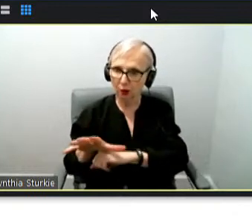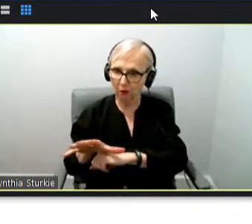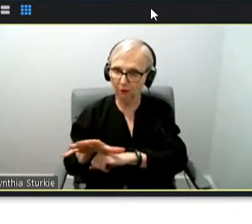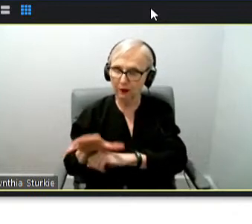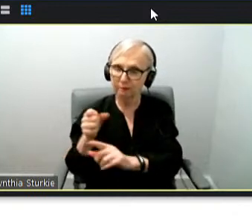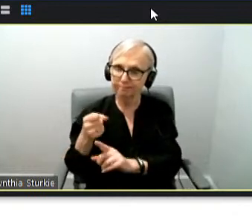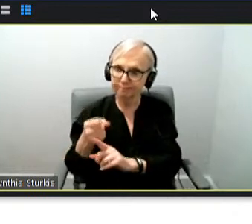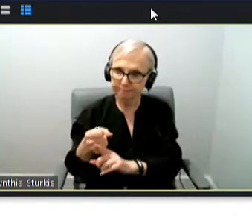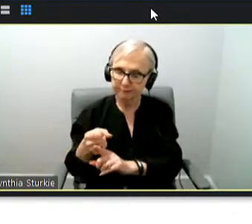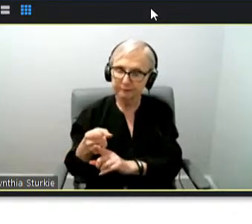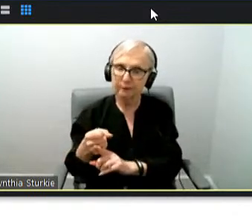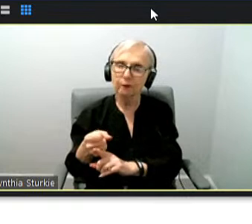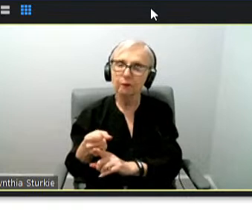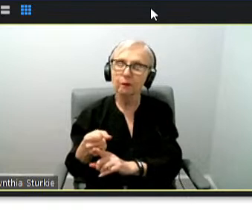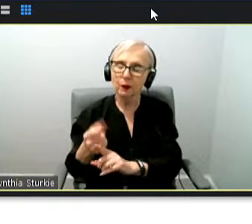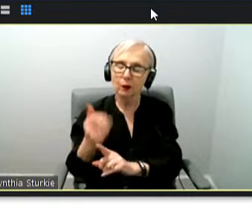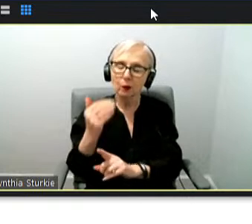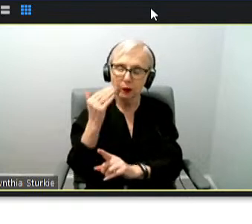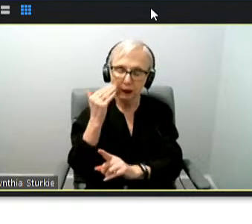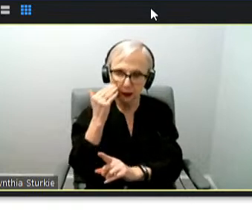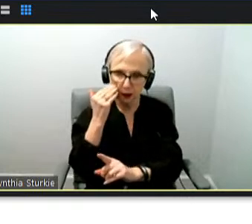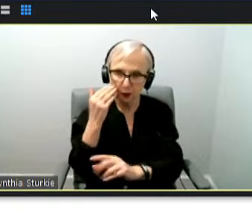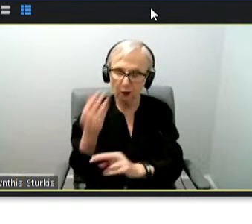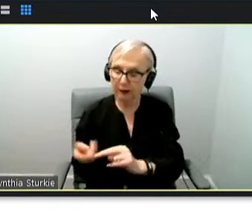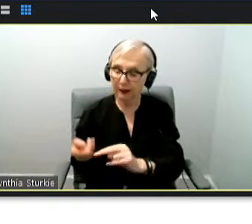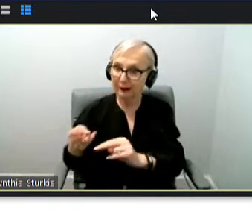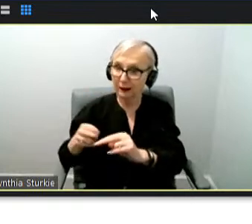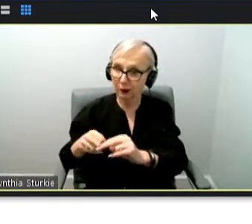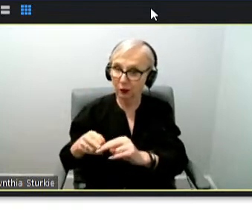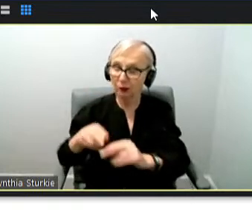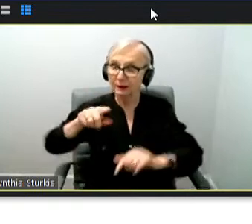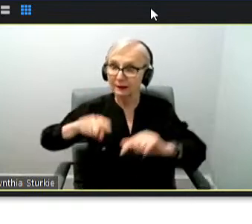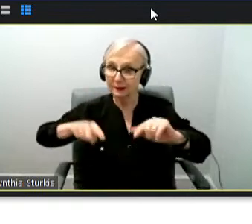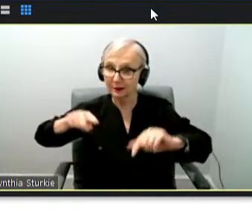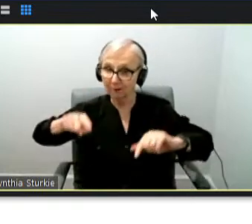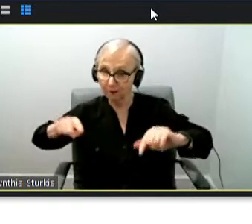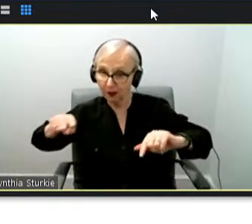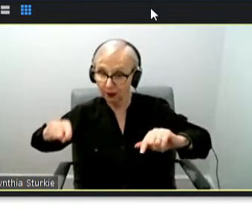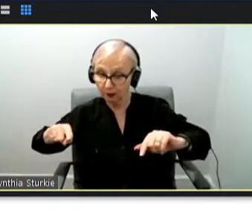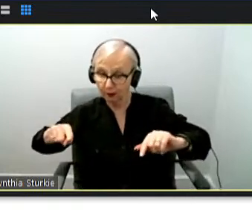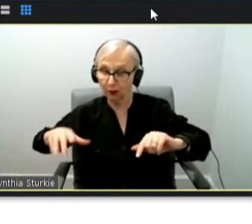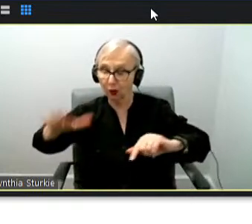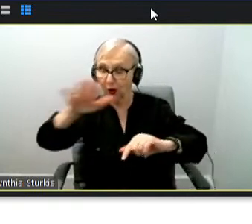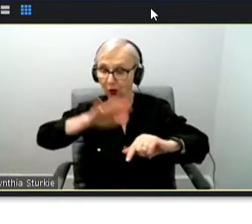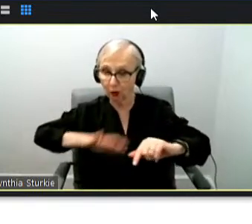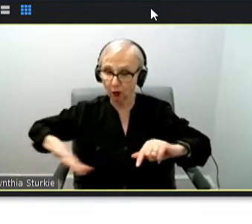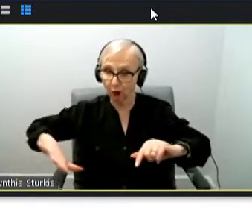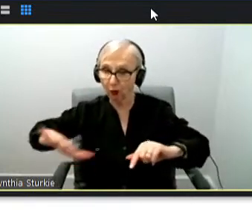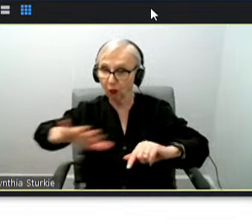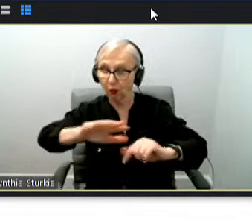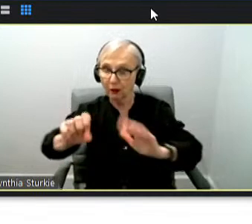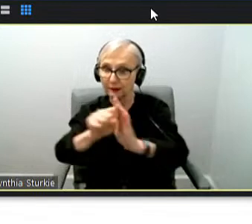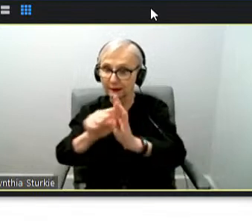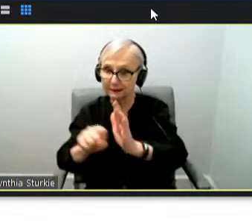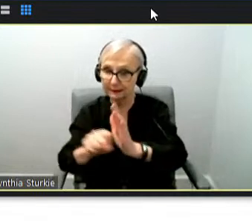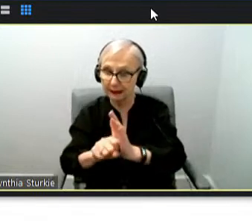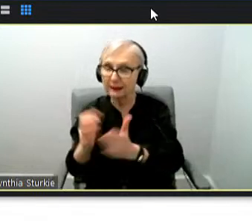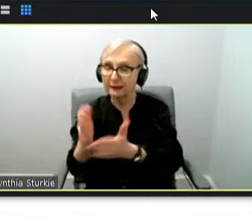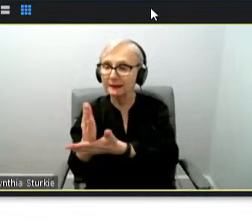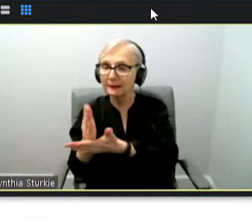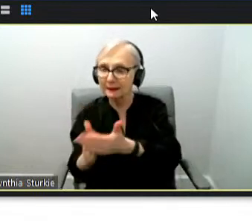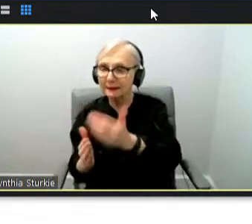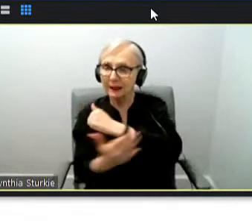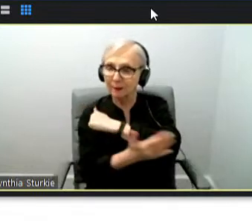state. So we know that that increase is pretty variable when you look across the state right now. So we have some counties where we are not yet seeing